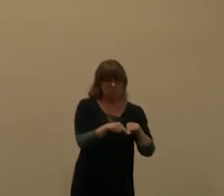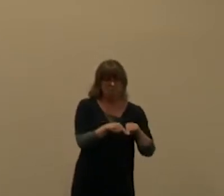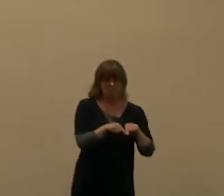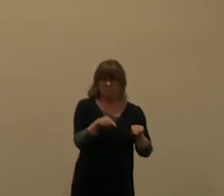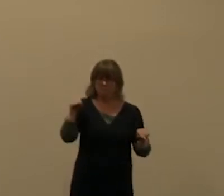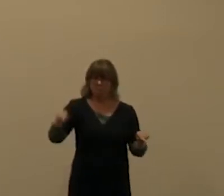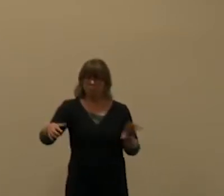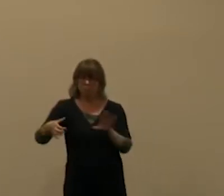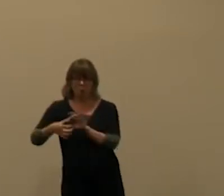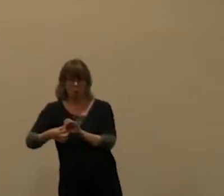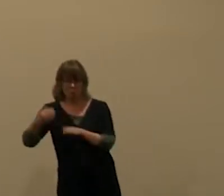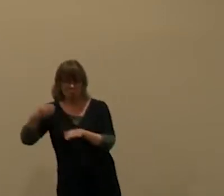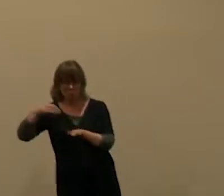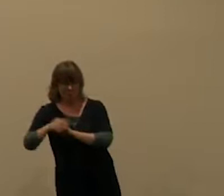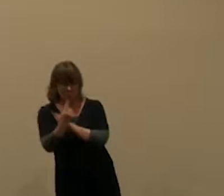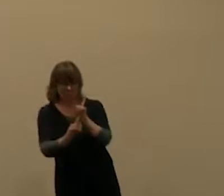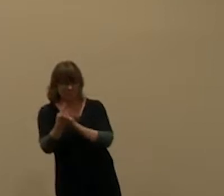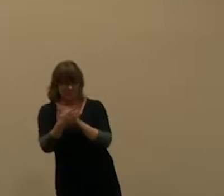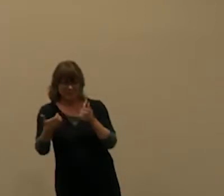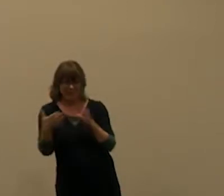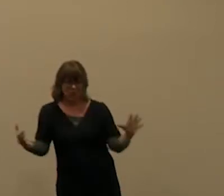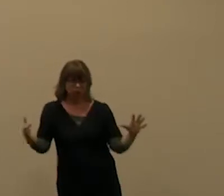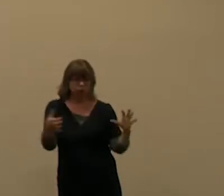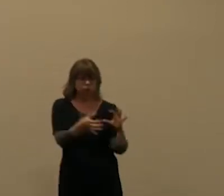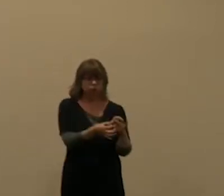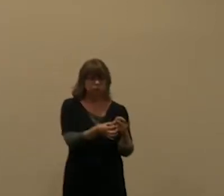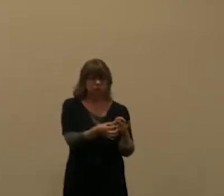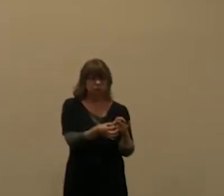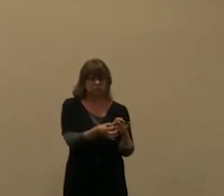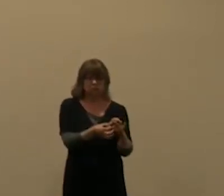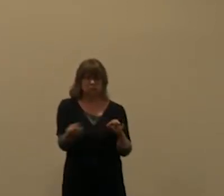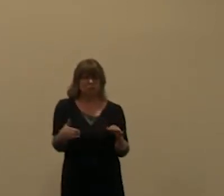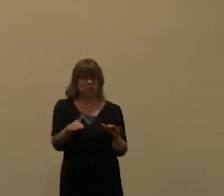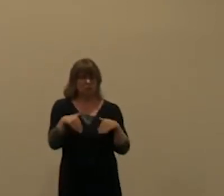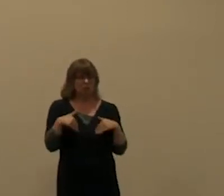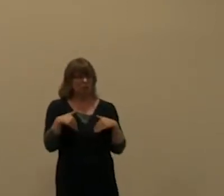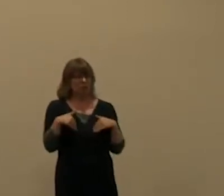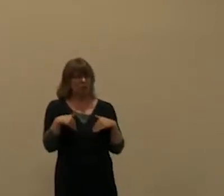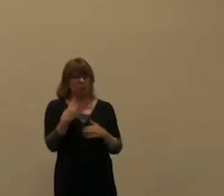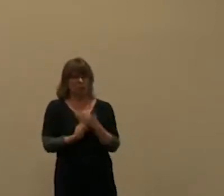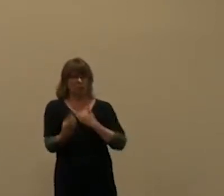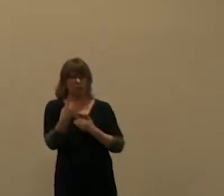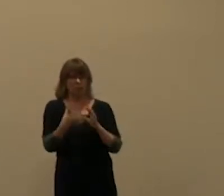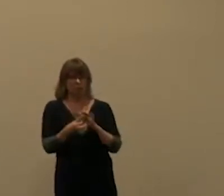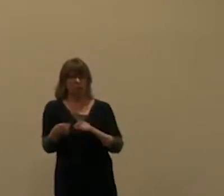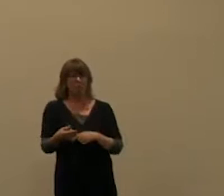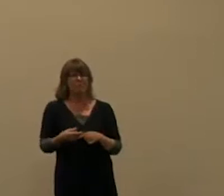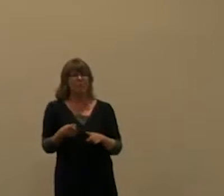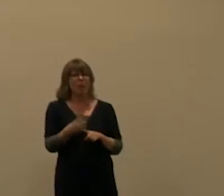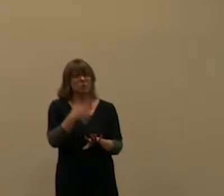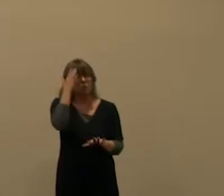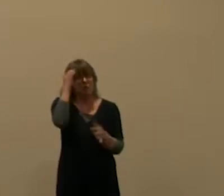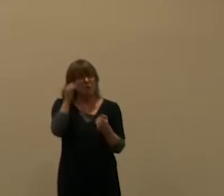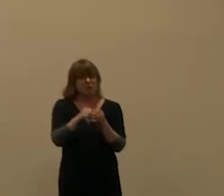who are watching from home, but that the people watching from home don't feel left out? I had that last week when I